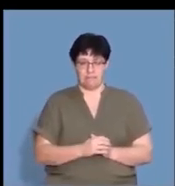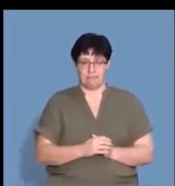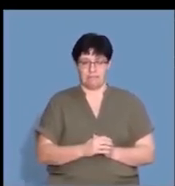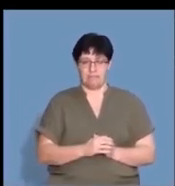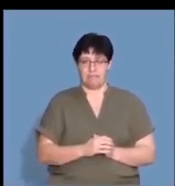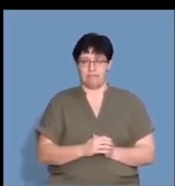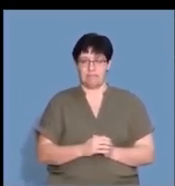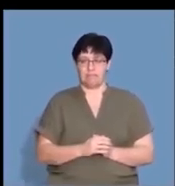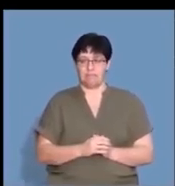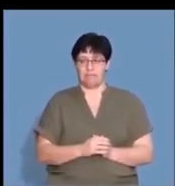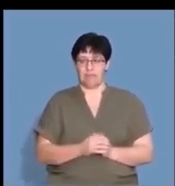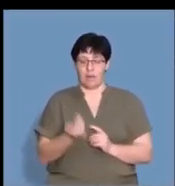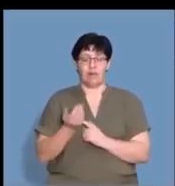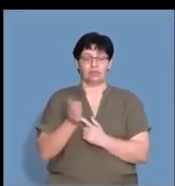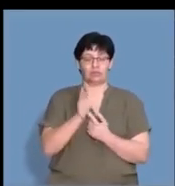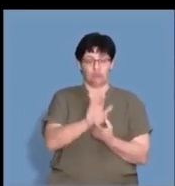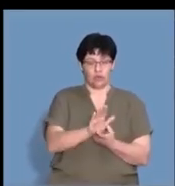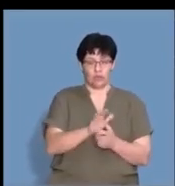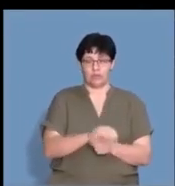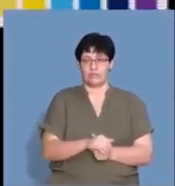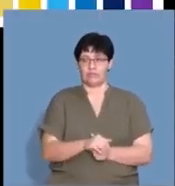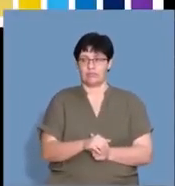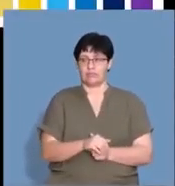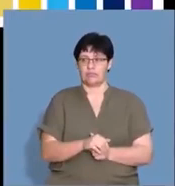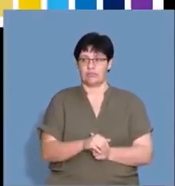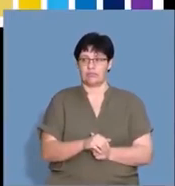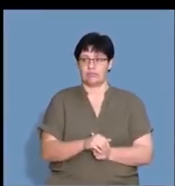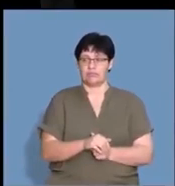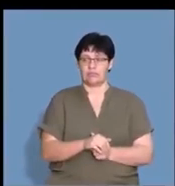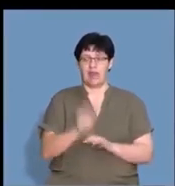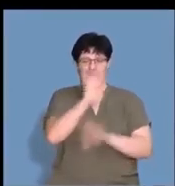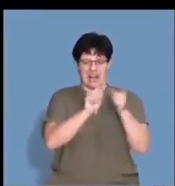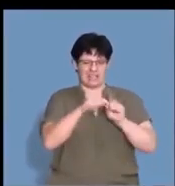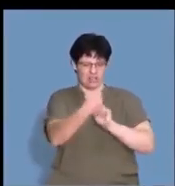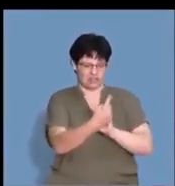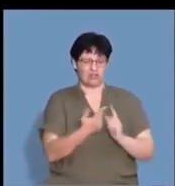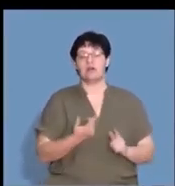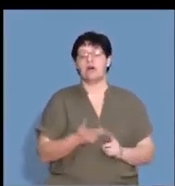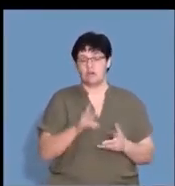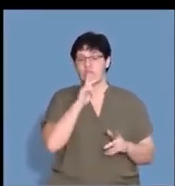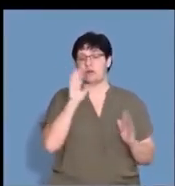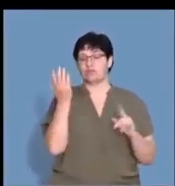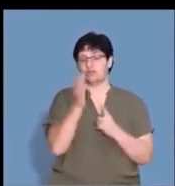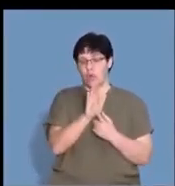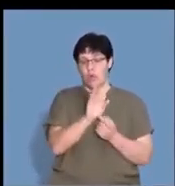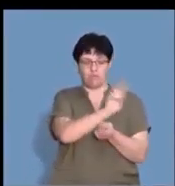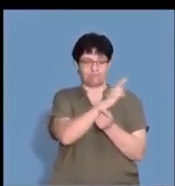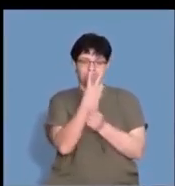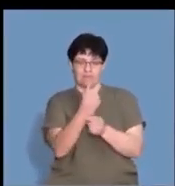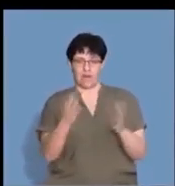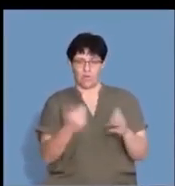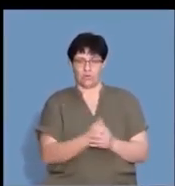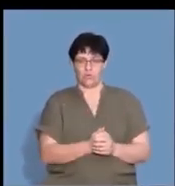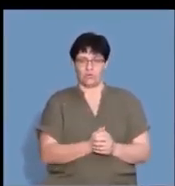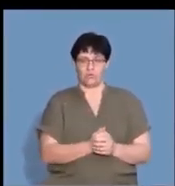Now, I'm going to show you on the side here, I'm going to do it in a different color, just quickly how I convert. So I'm